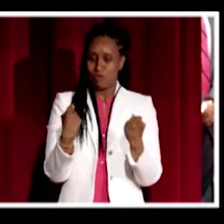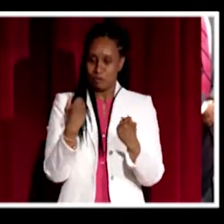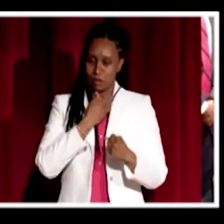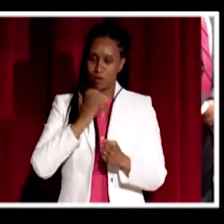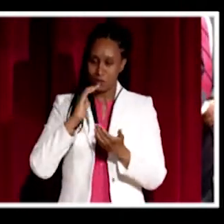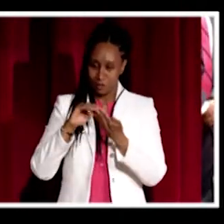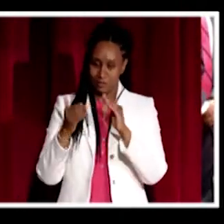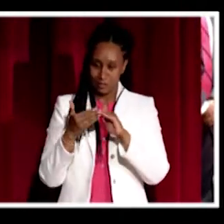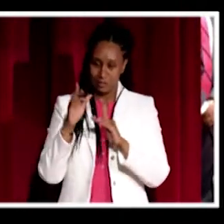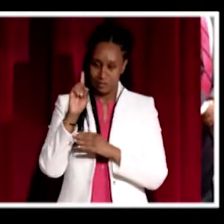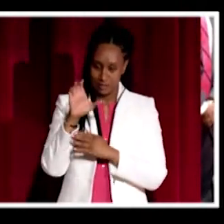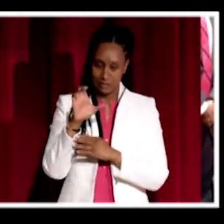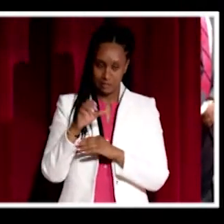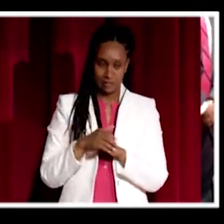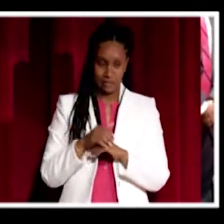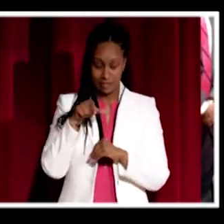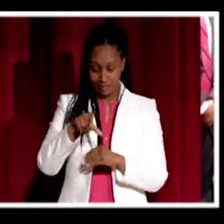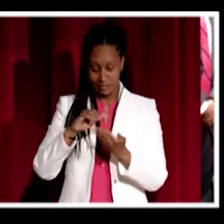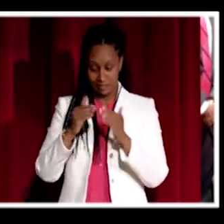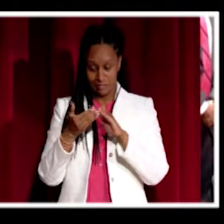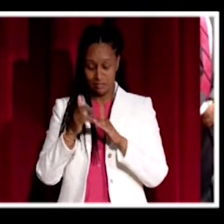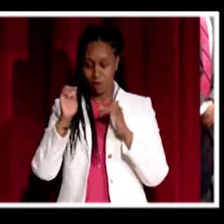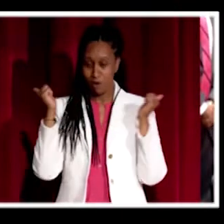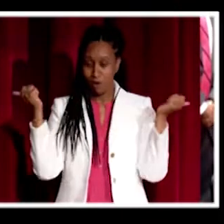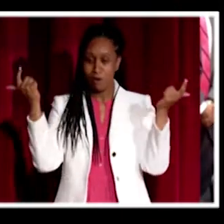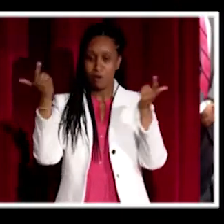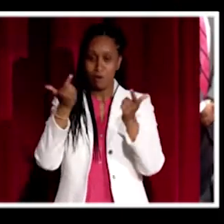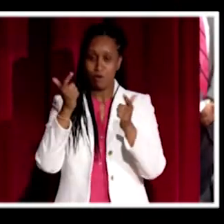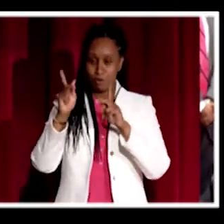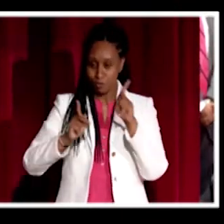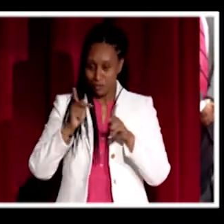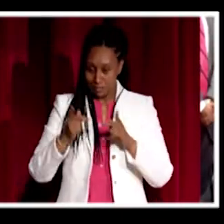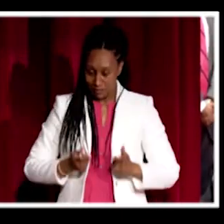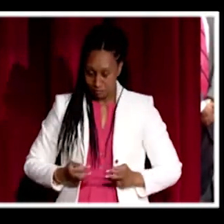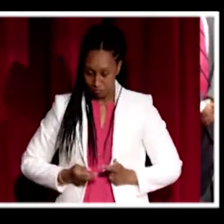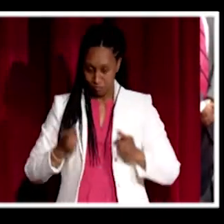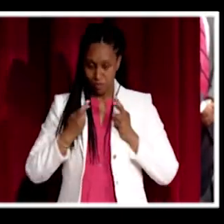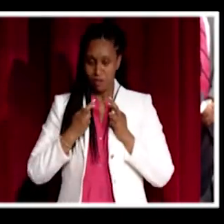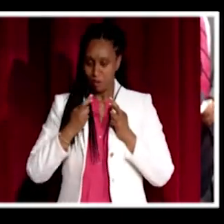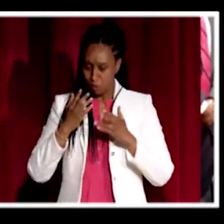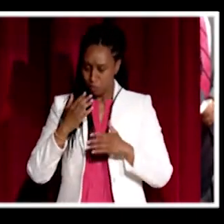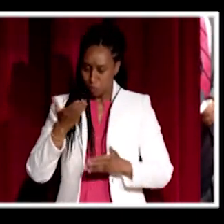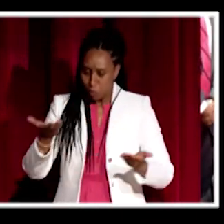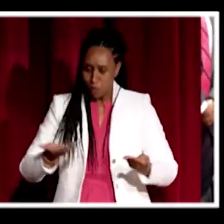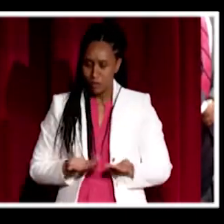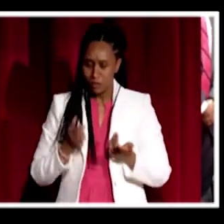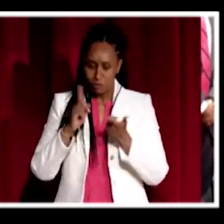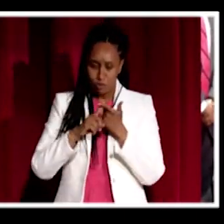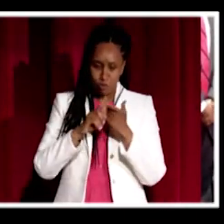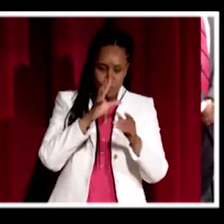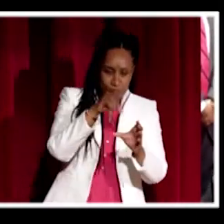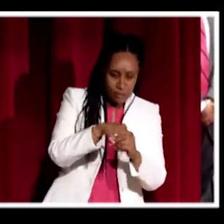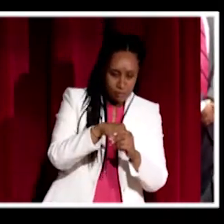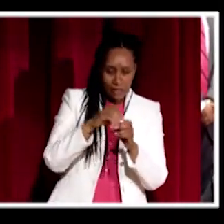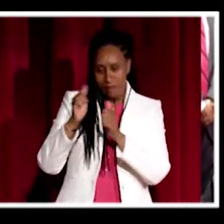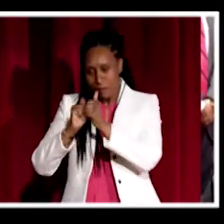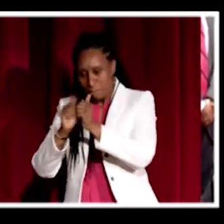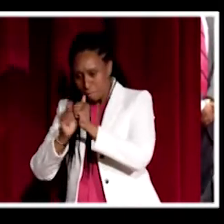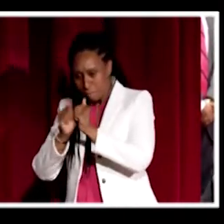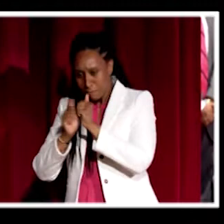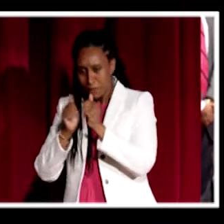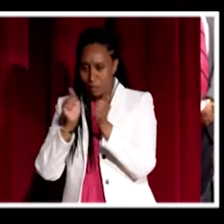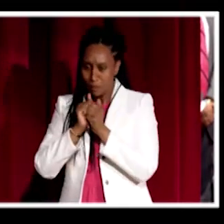city. As a city in which every resident is welcome to participate and compete with the best of